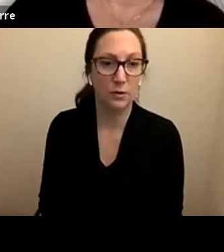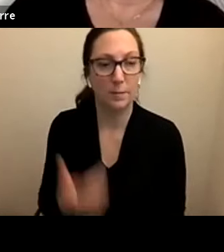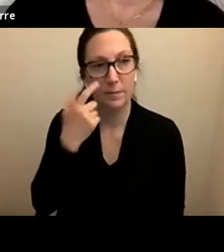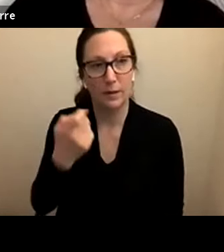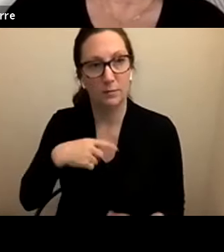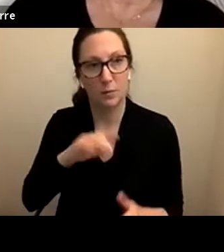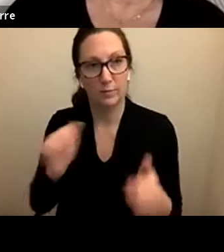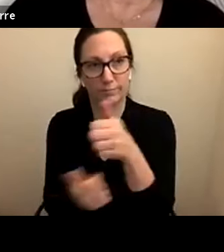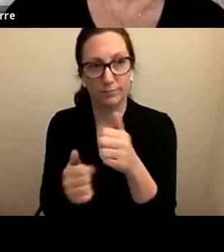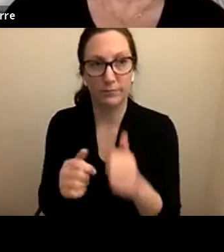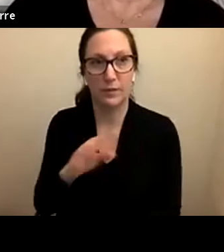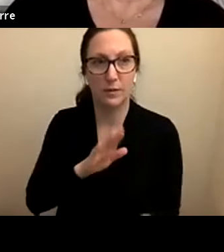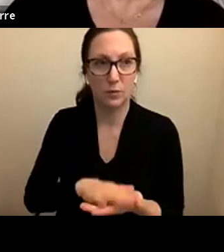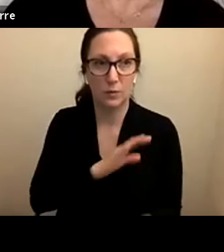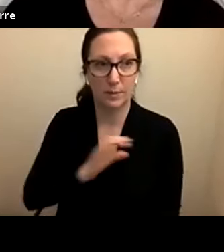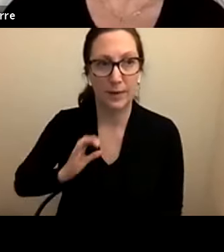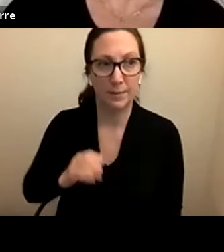committee.